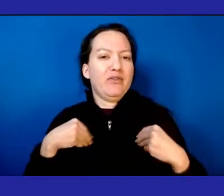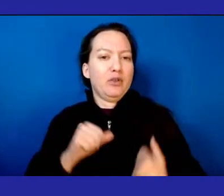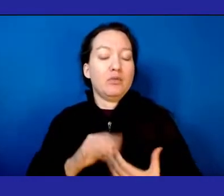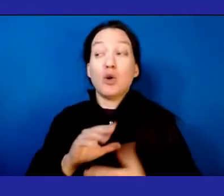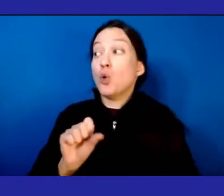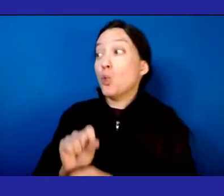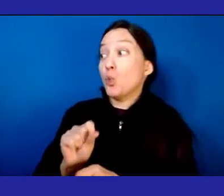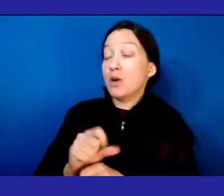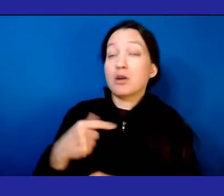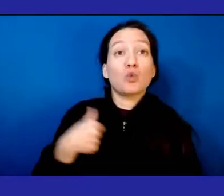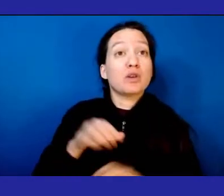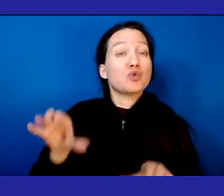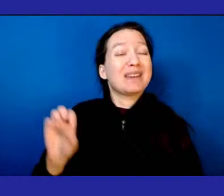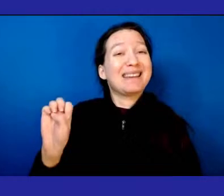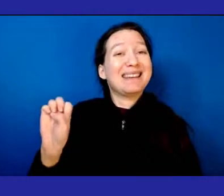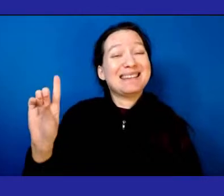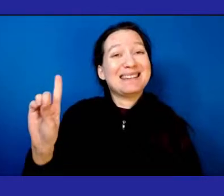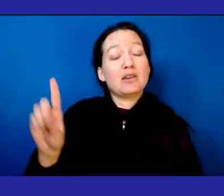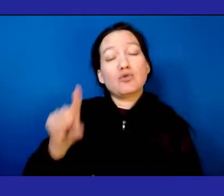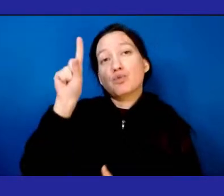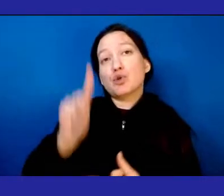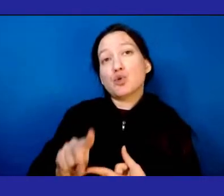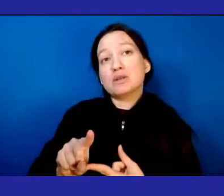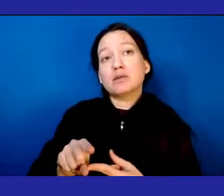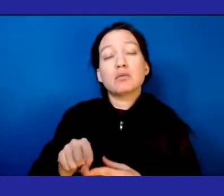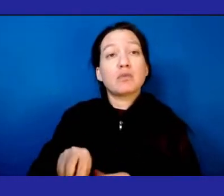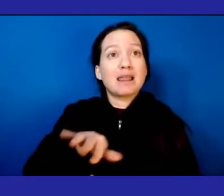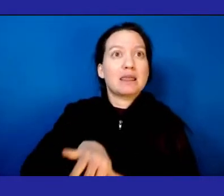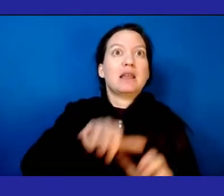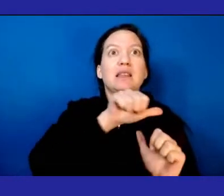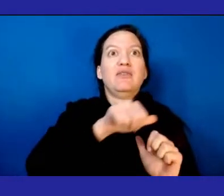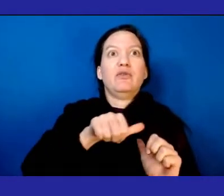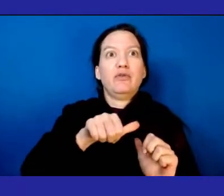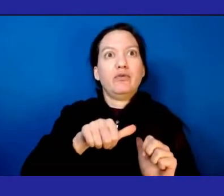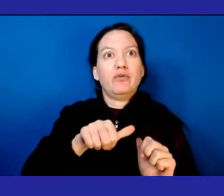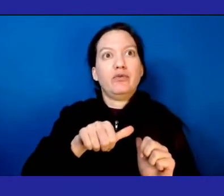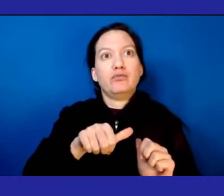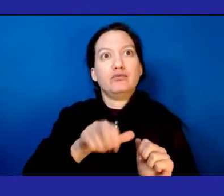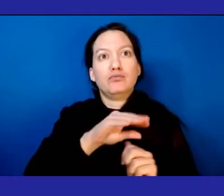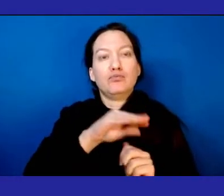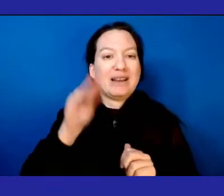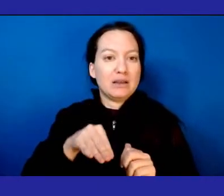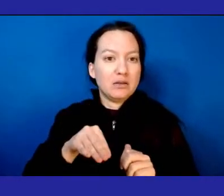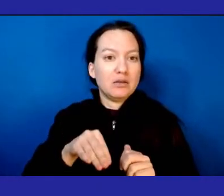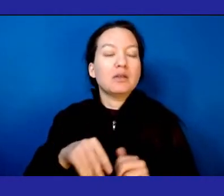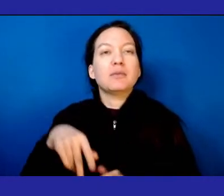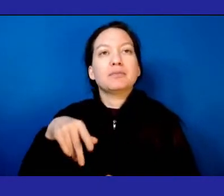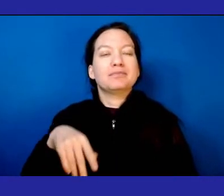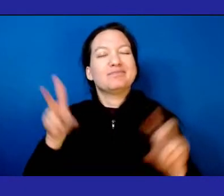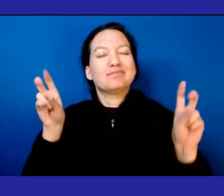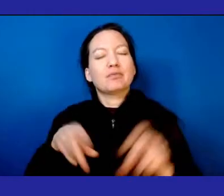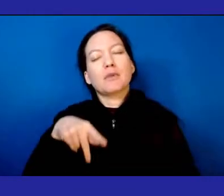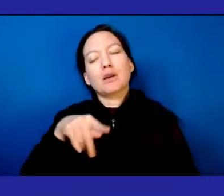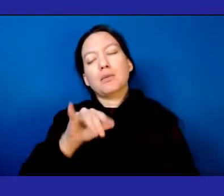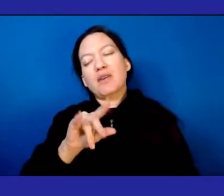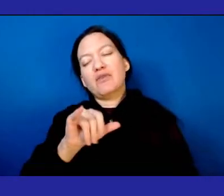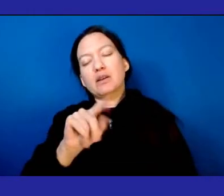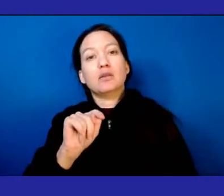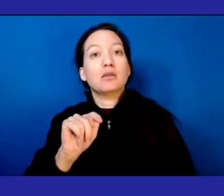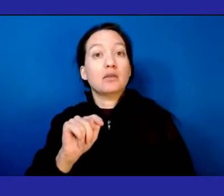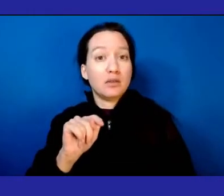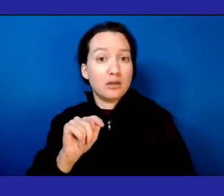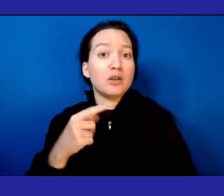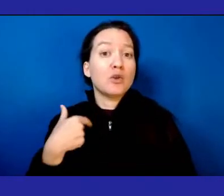in the ED as it relates to reducing the walkout rate, the pivots. So we're bringing mid-levels to the point of